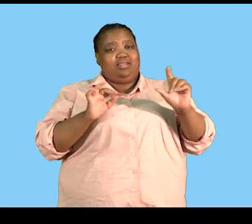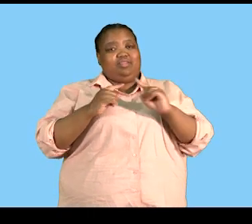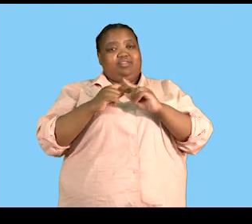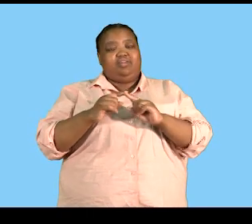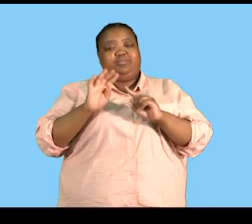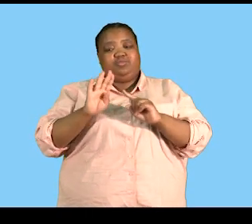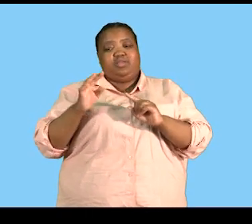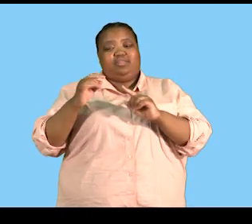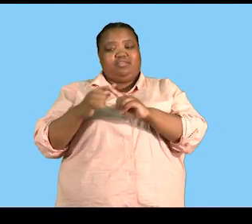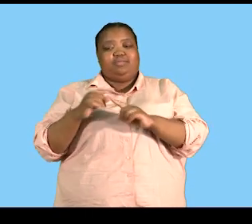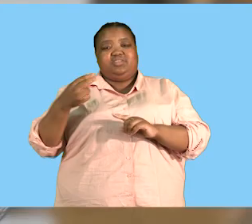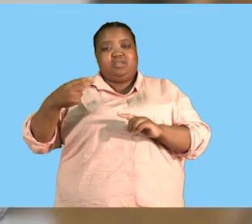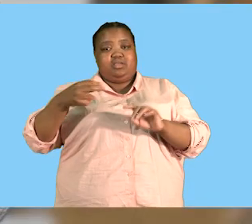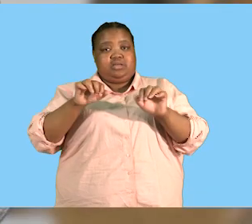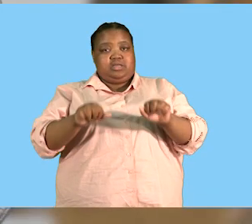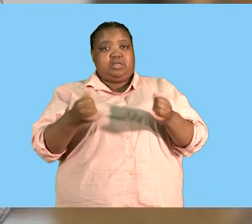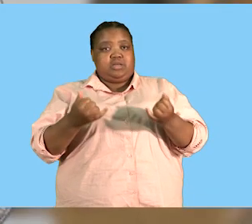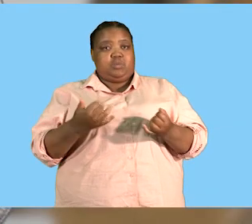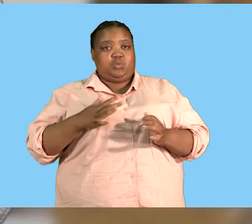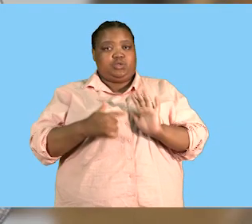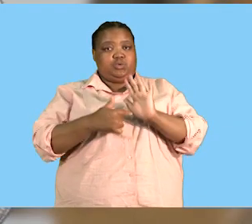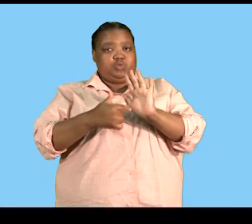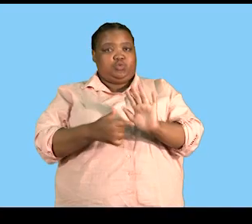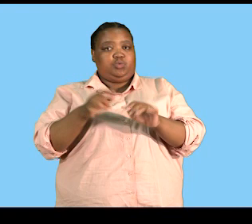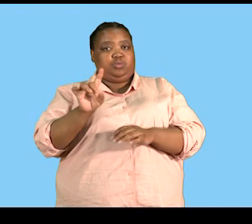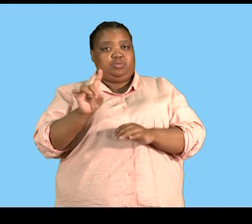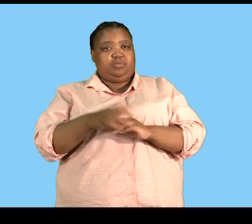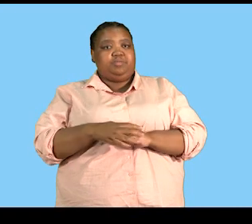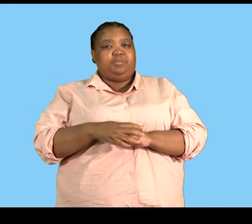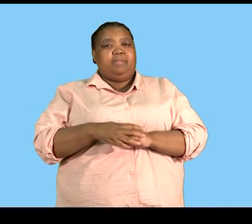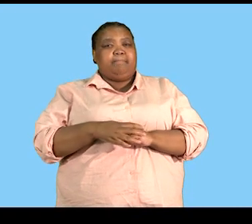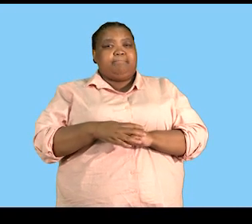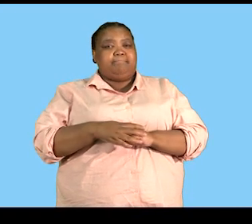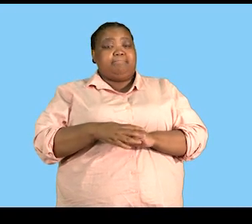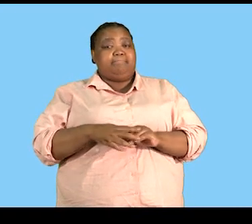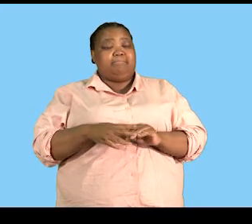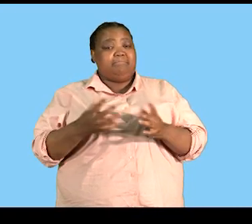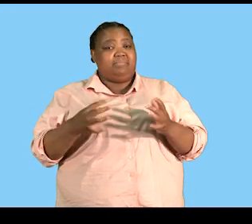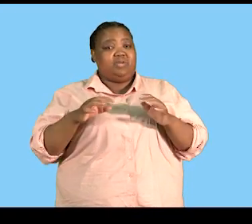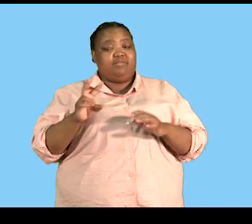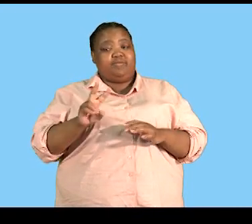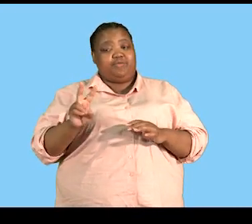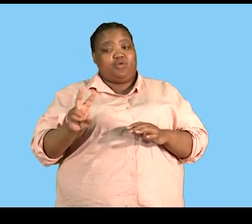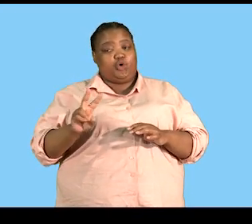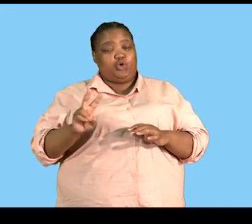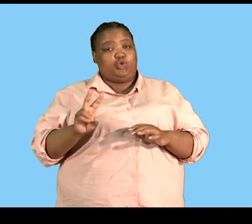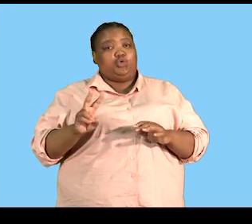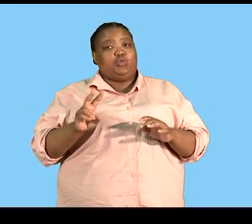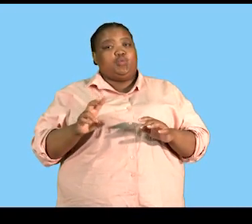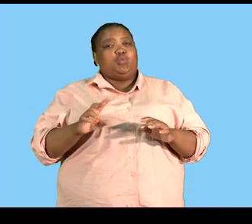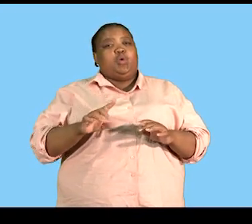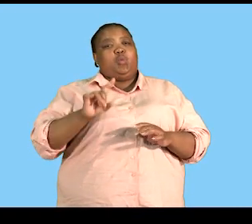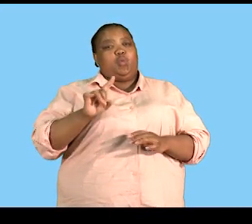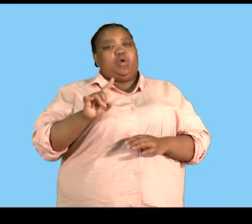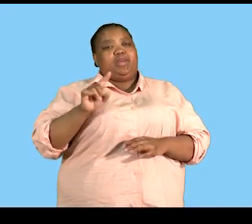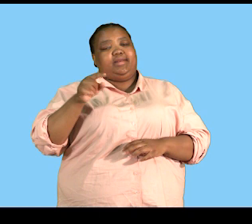height. So now we want to show the examiner that the volume